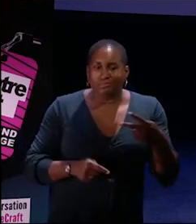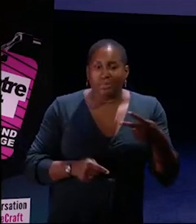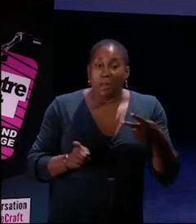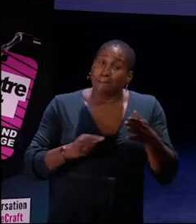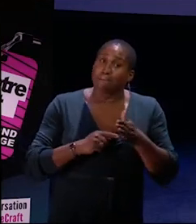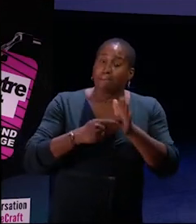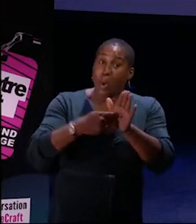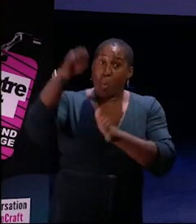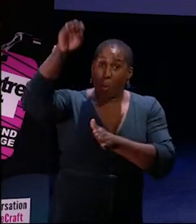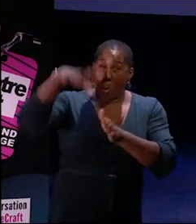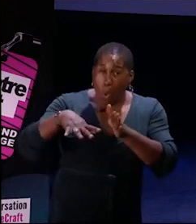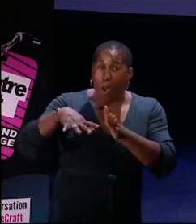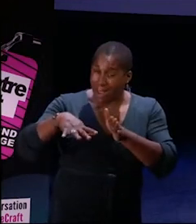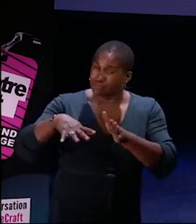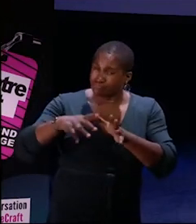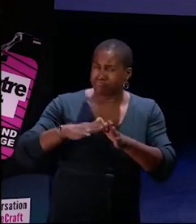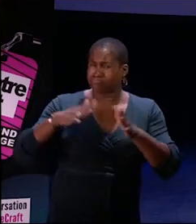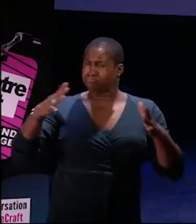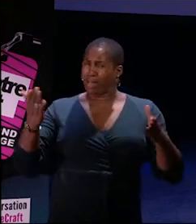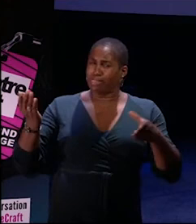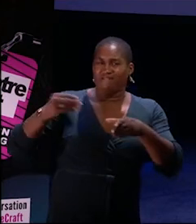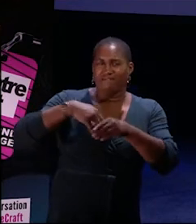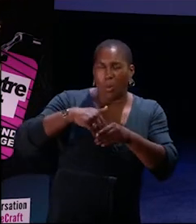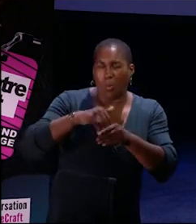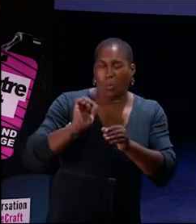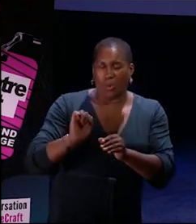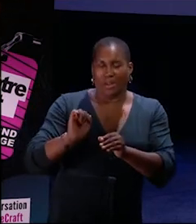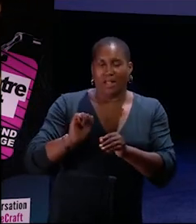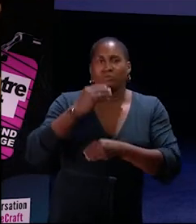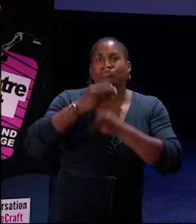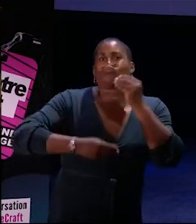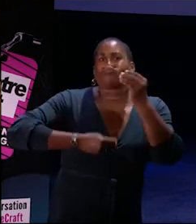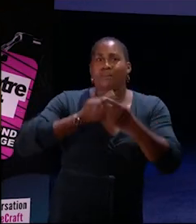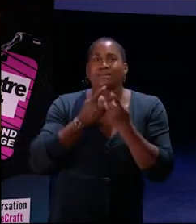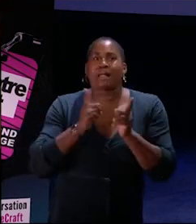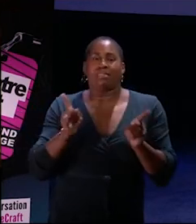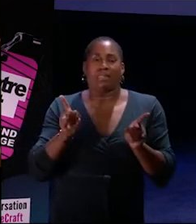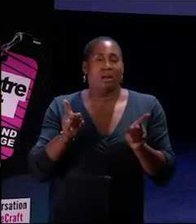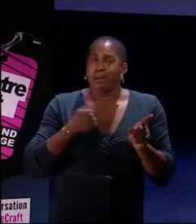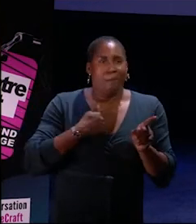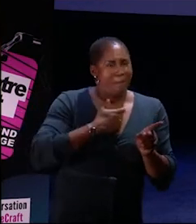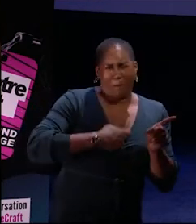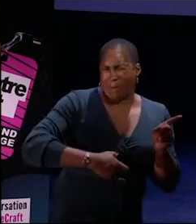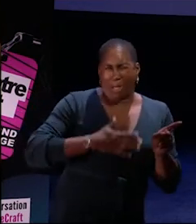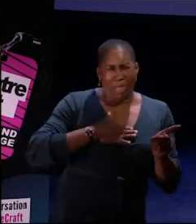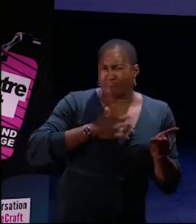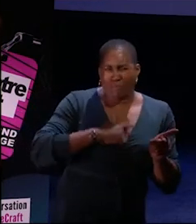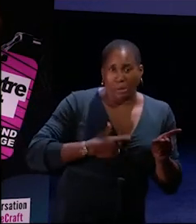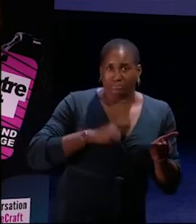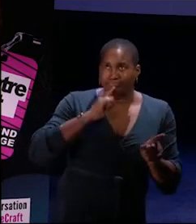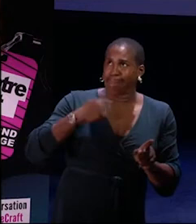of the storytelling. I'm not good at being in rooms where I'm being told what to do. I'm better at being in rooms where